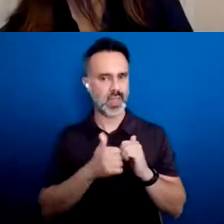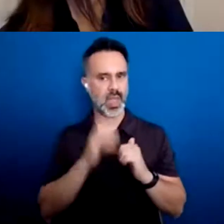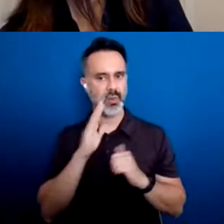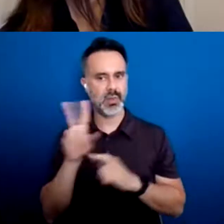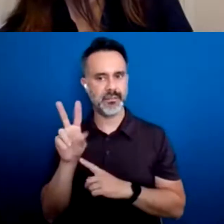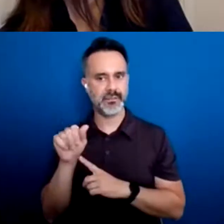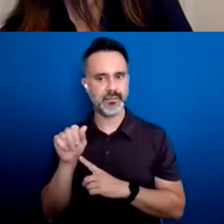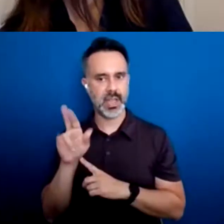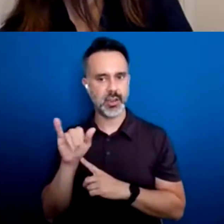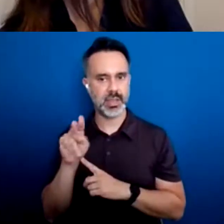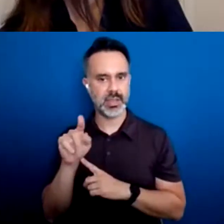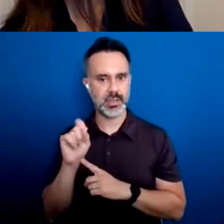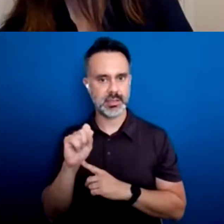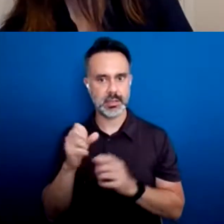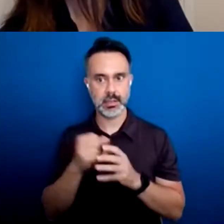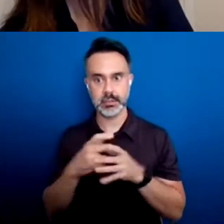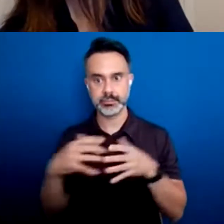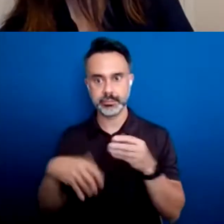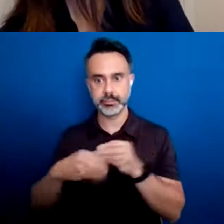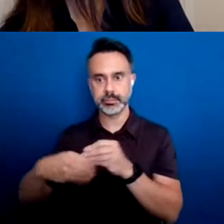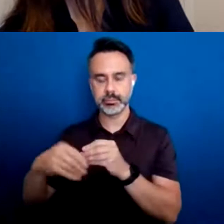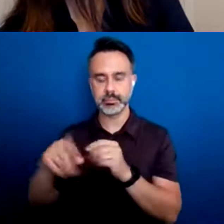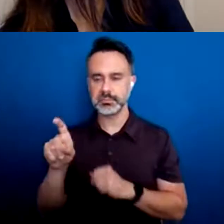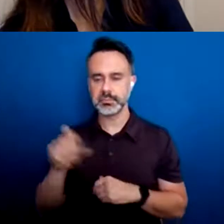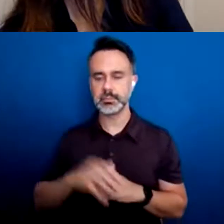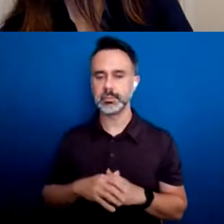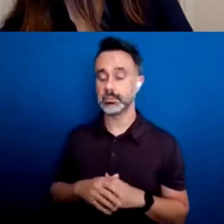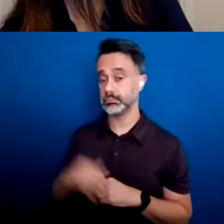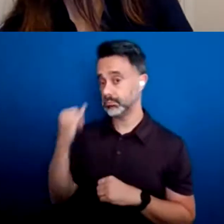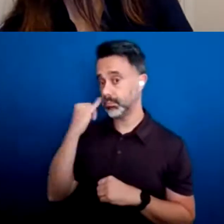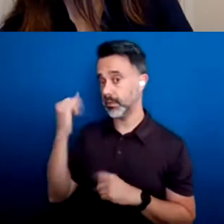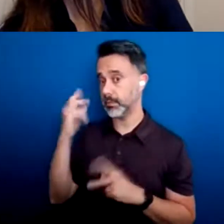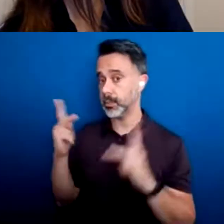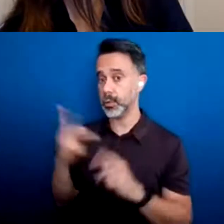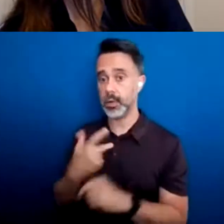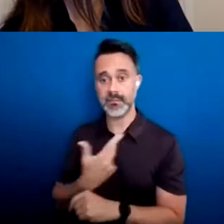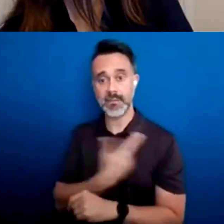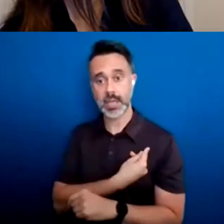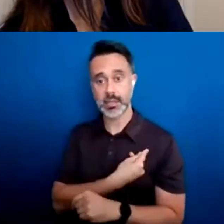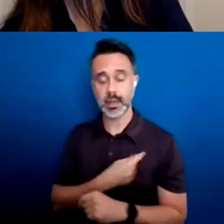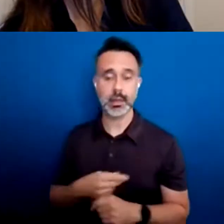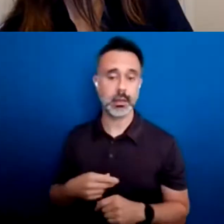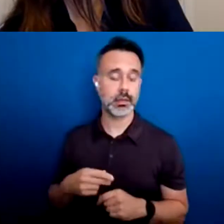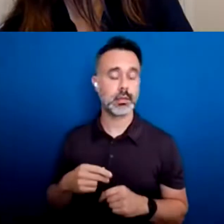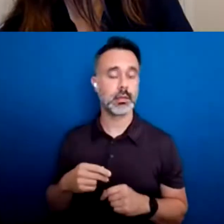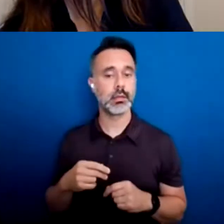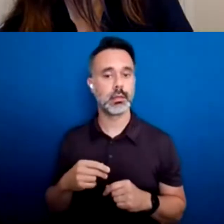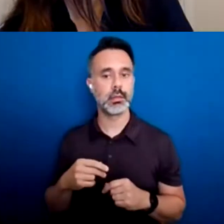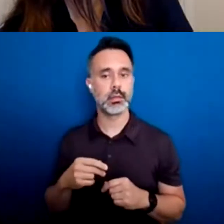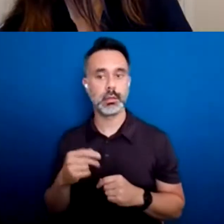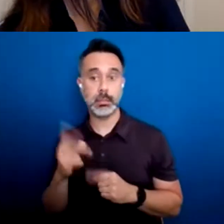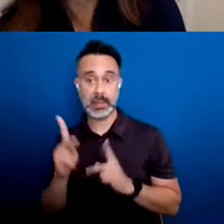county? Yeah, well, again, you know, if people are vaccinated and those who are not vaccinated are